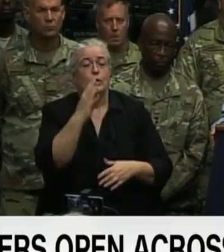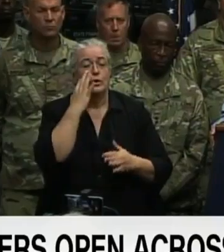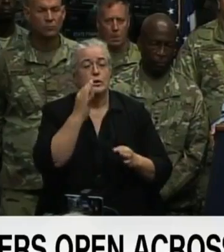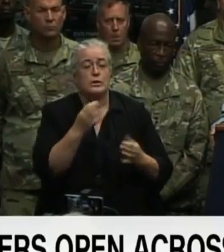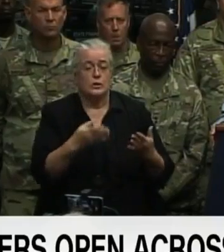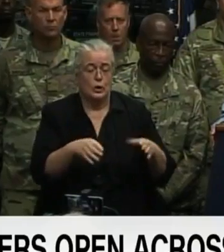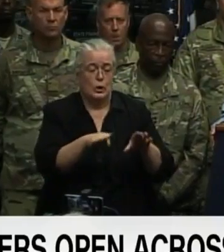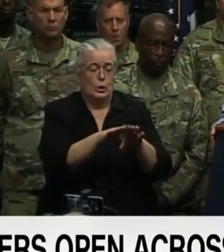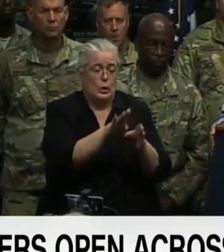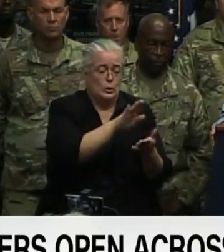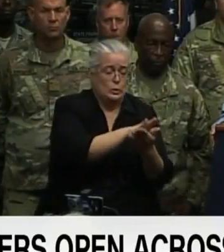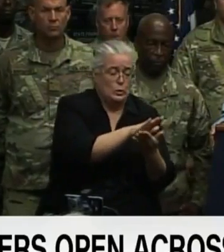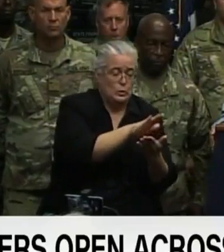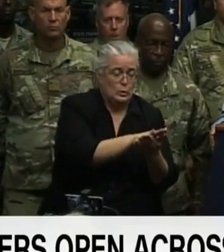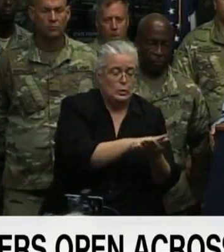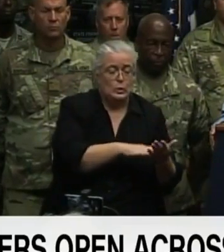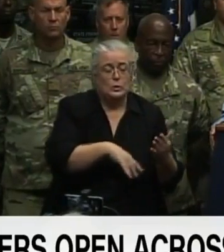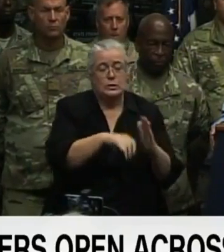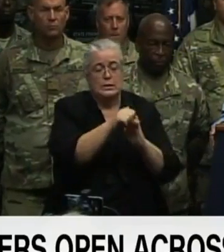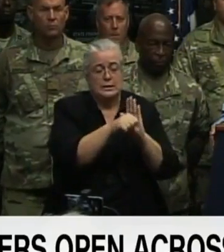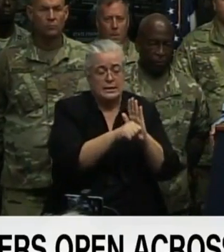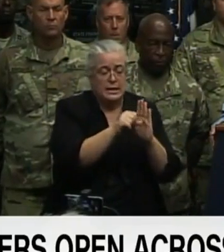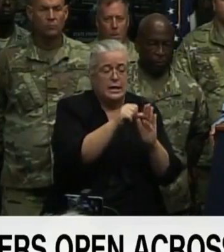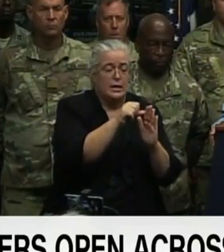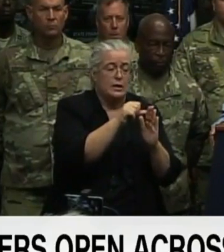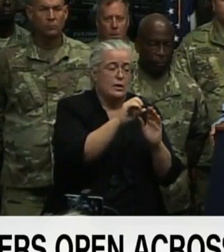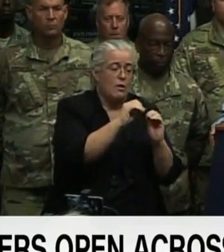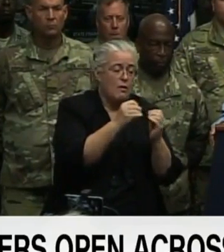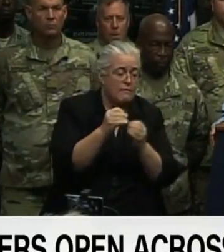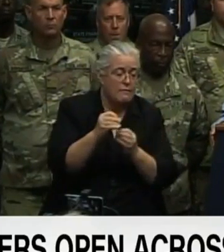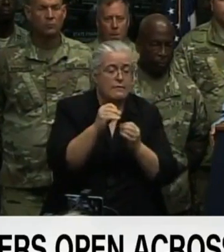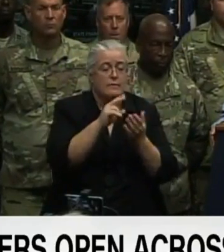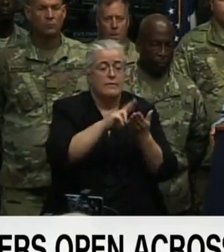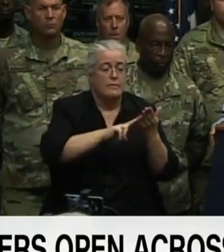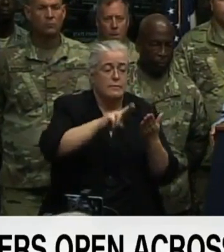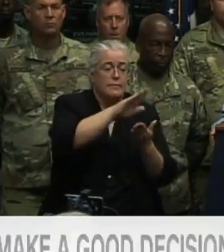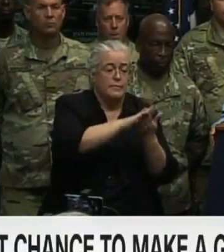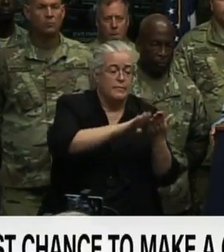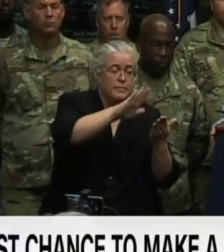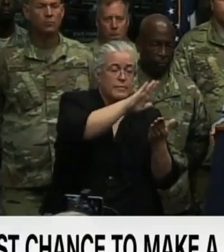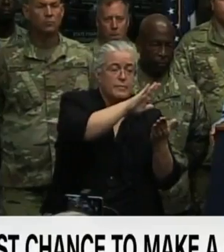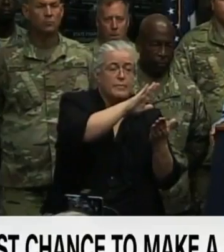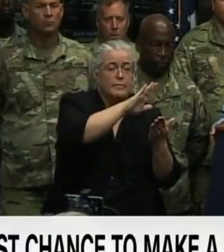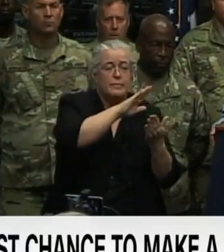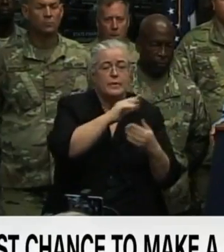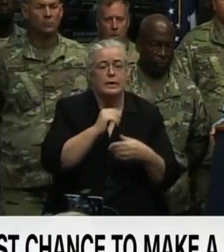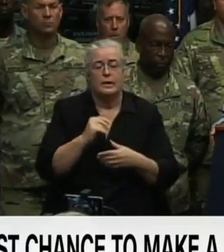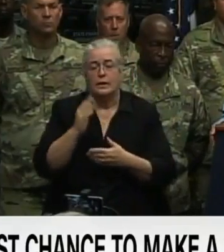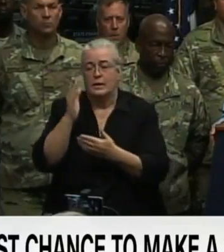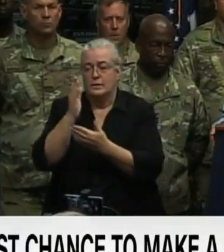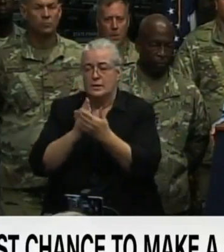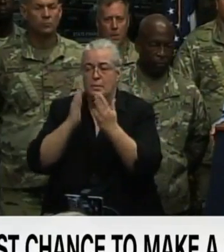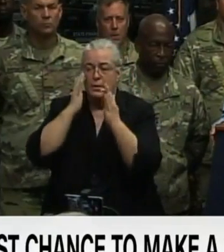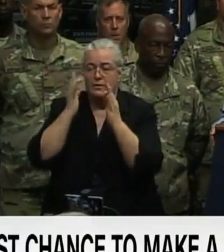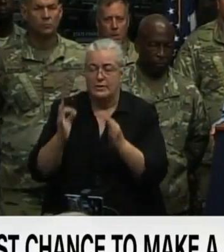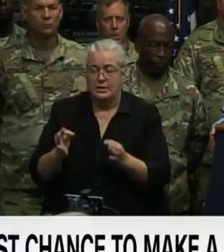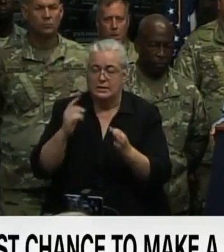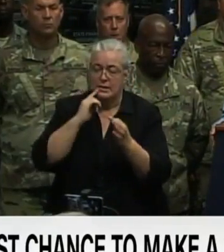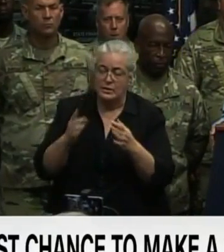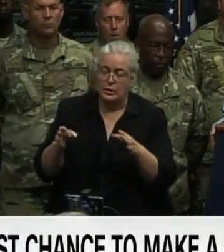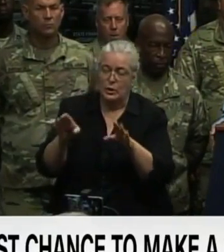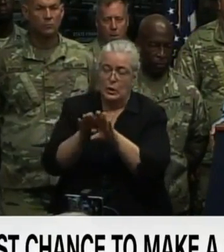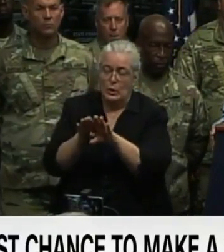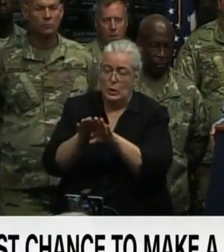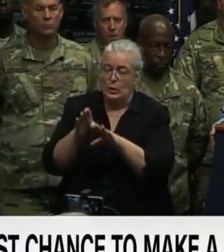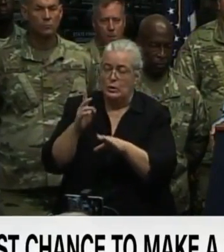schools and universities and state offices, and some institutions are going beyond next Monday. Are you giving any